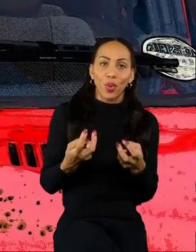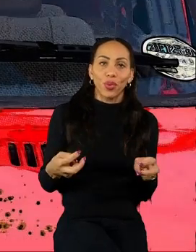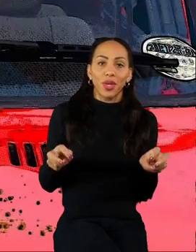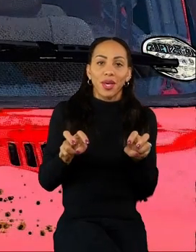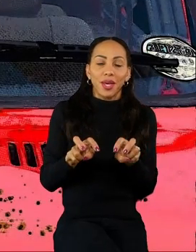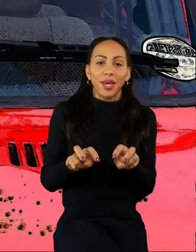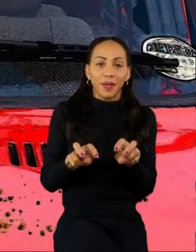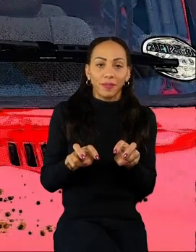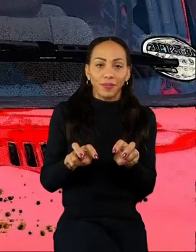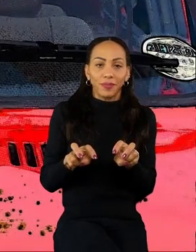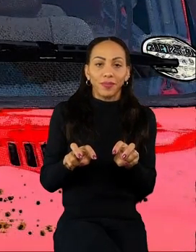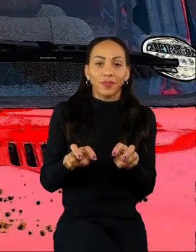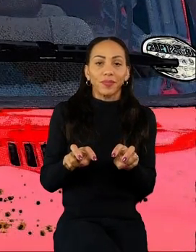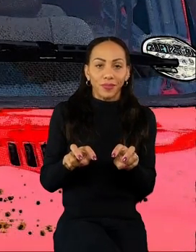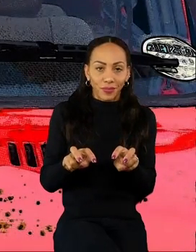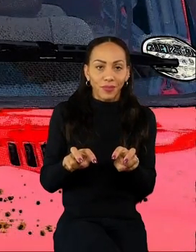in...